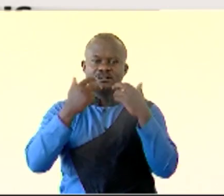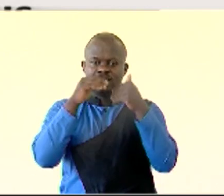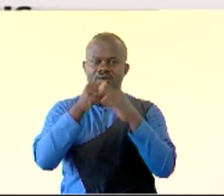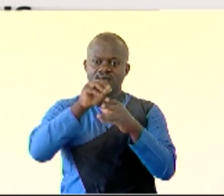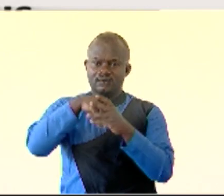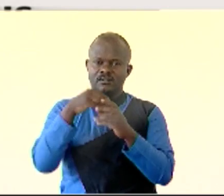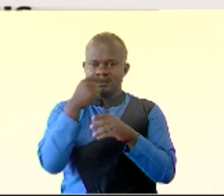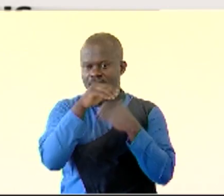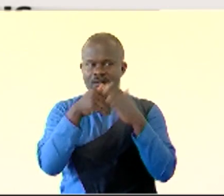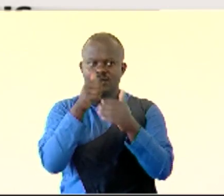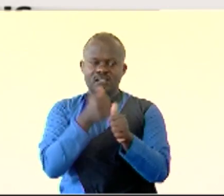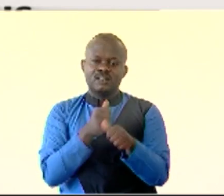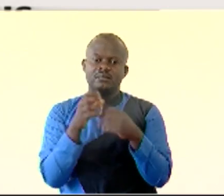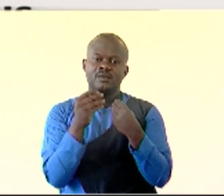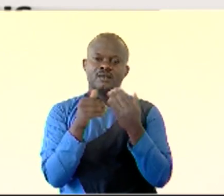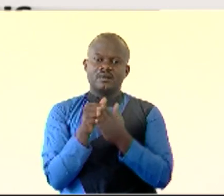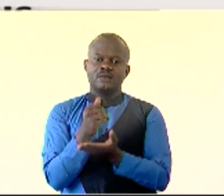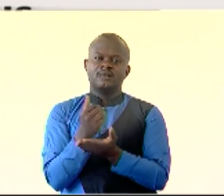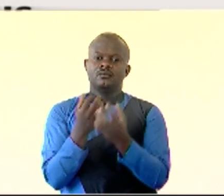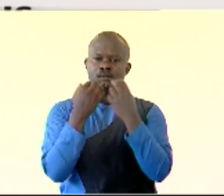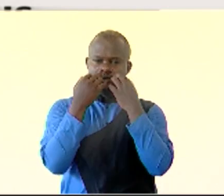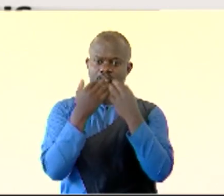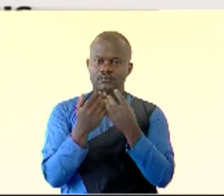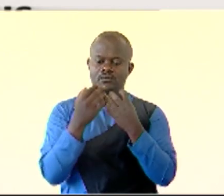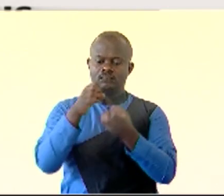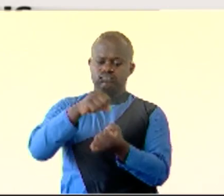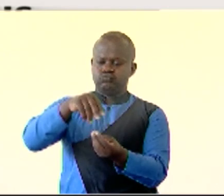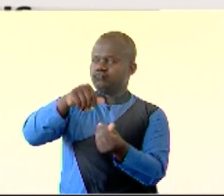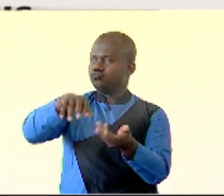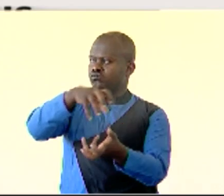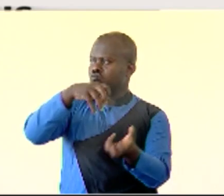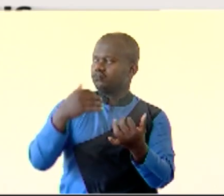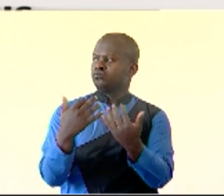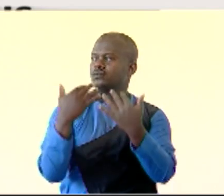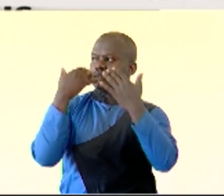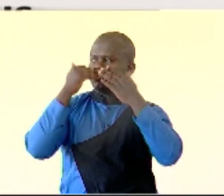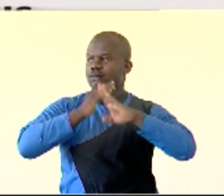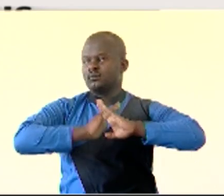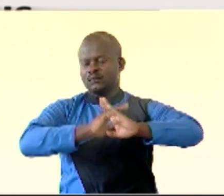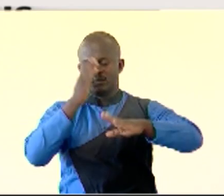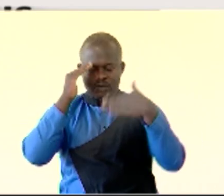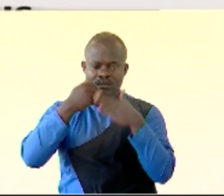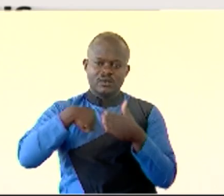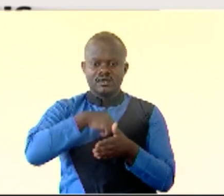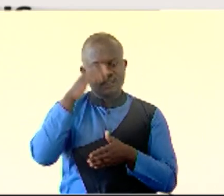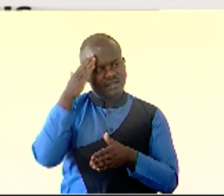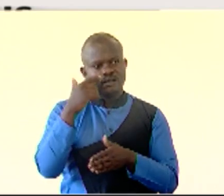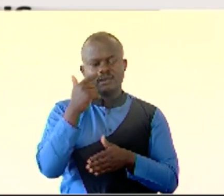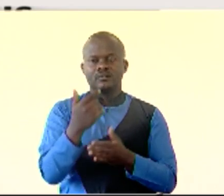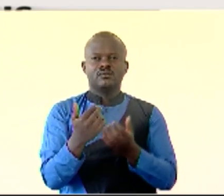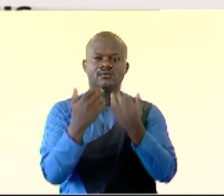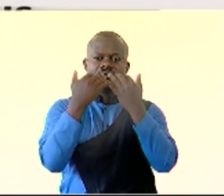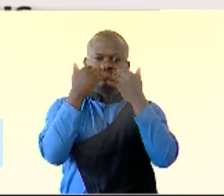nose, which can be easily trap dusts, and eventually that is a line of defense. Because I said nose, and the